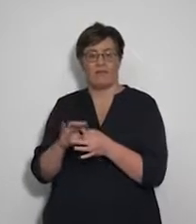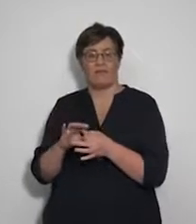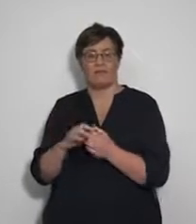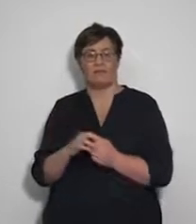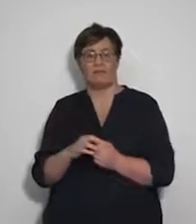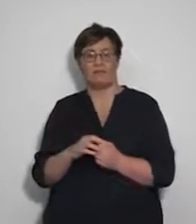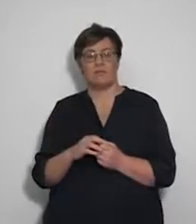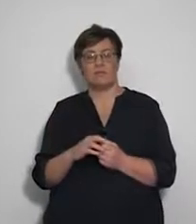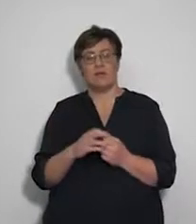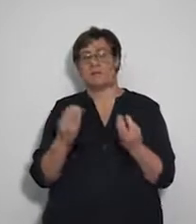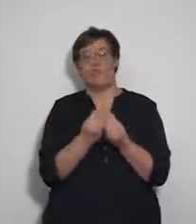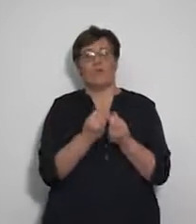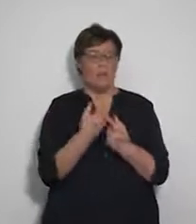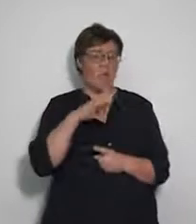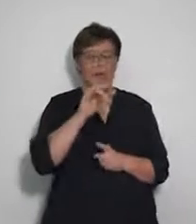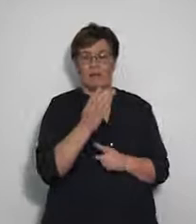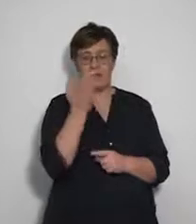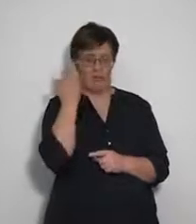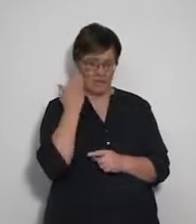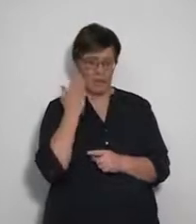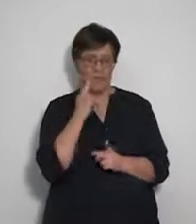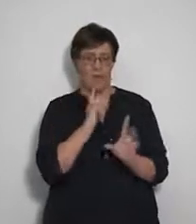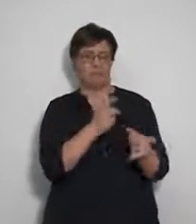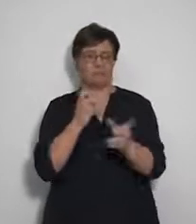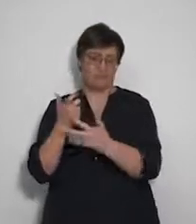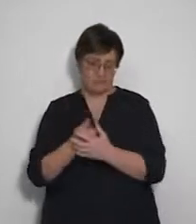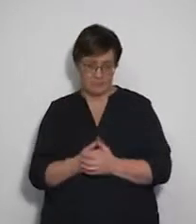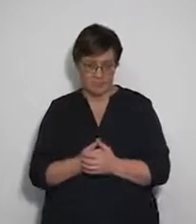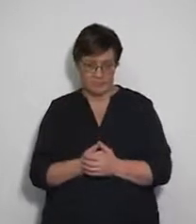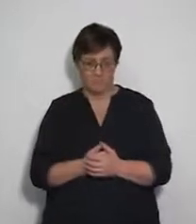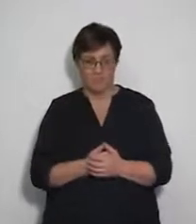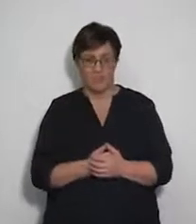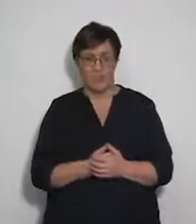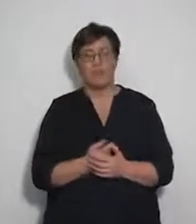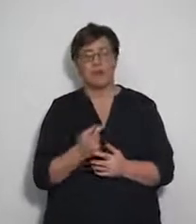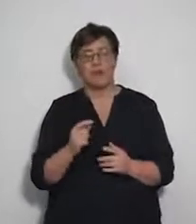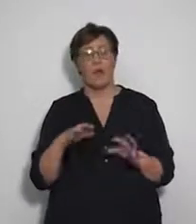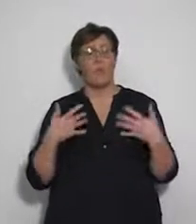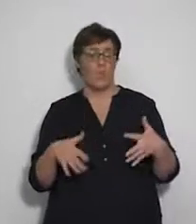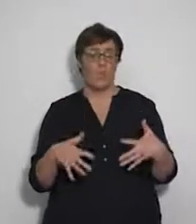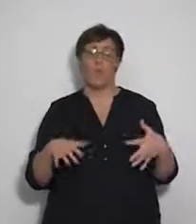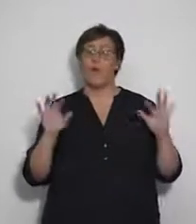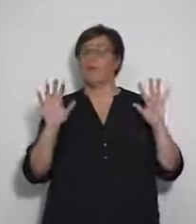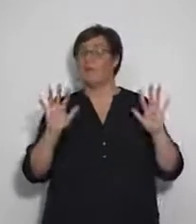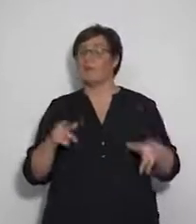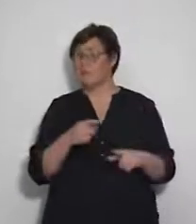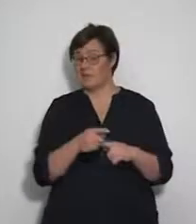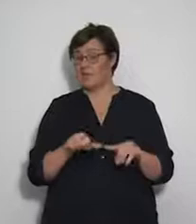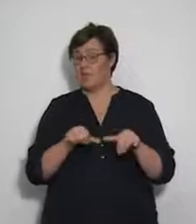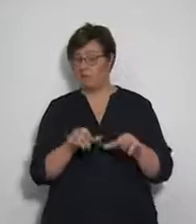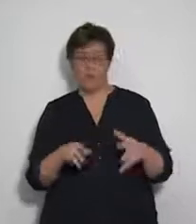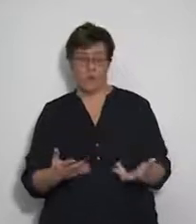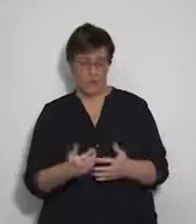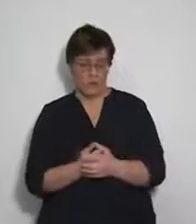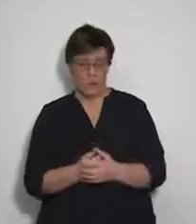specific organisms or animals that have been poached by poachers. So it's been an amazing technique, and now let's look at